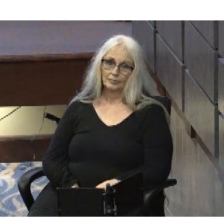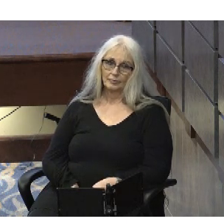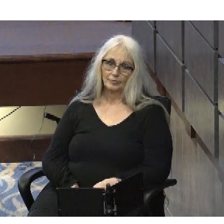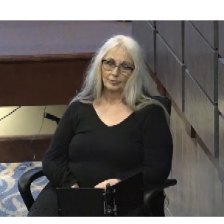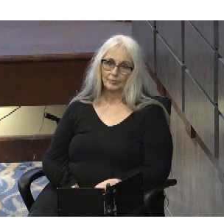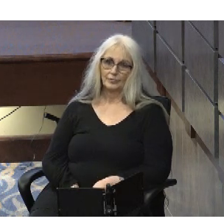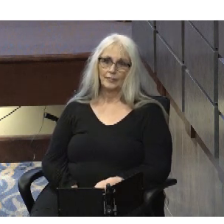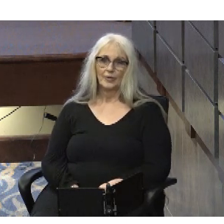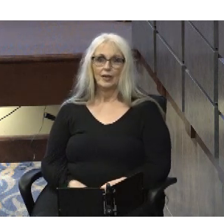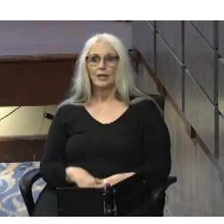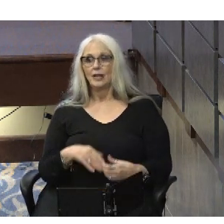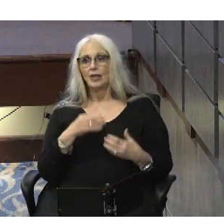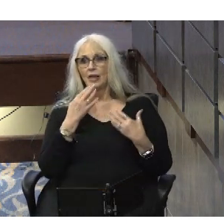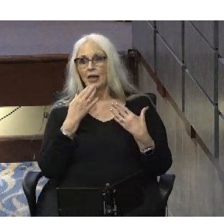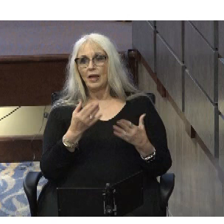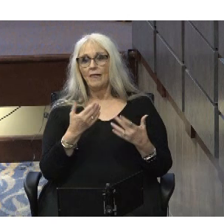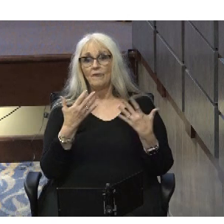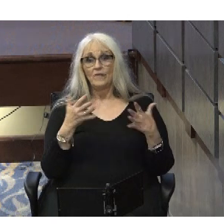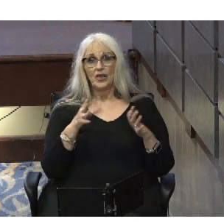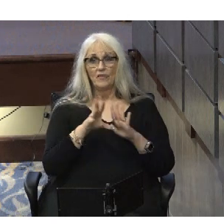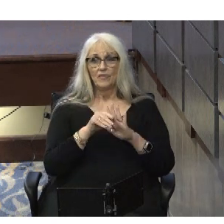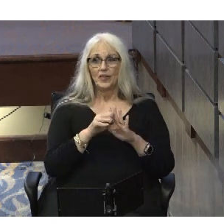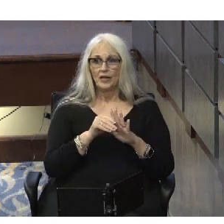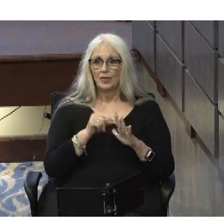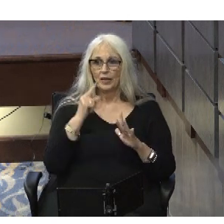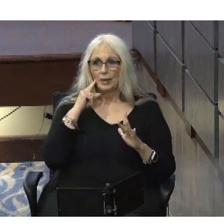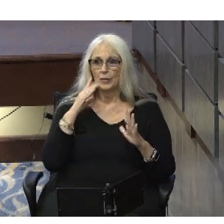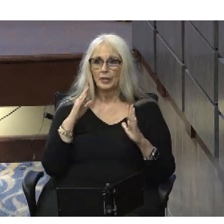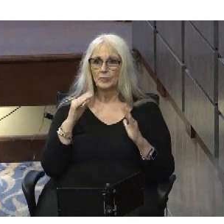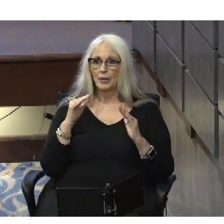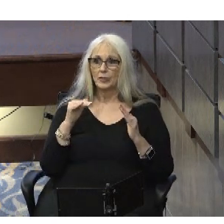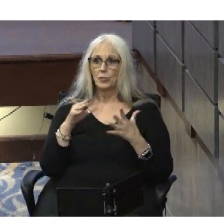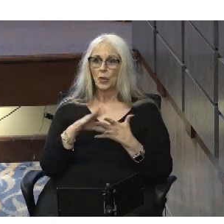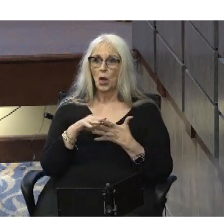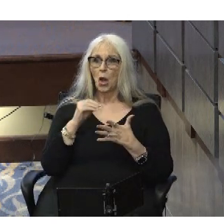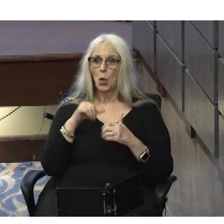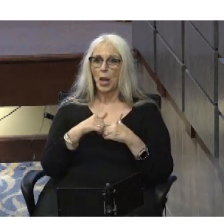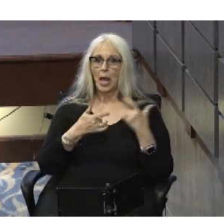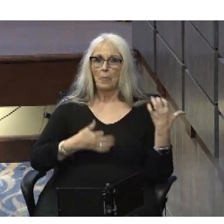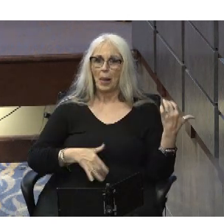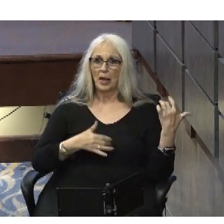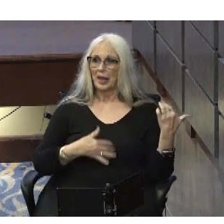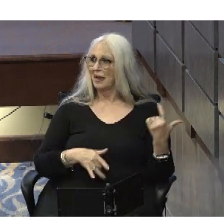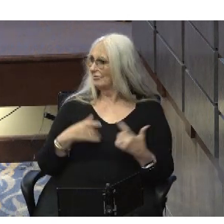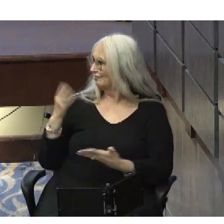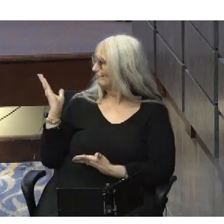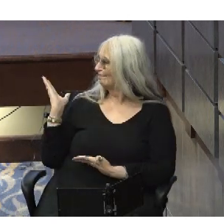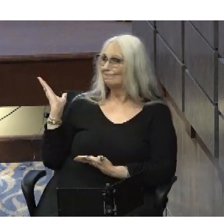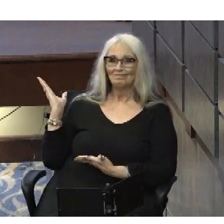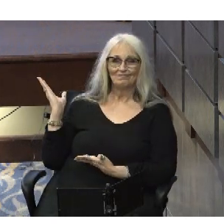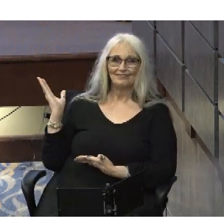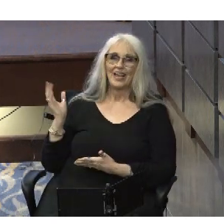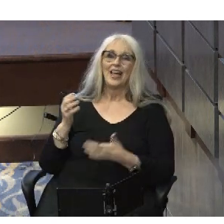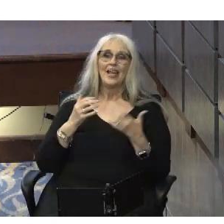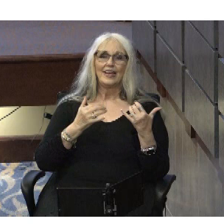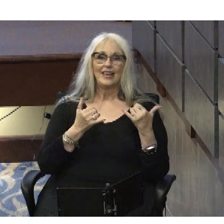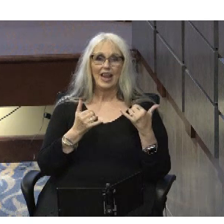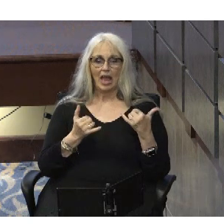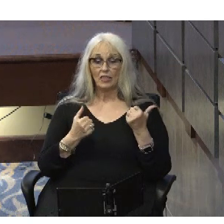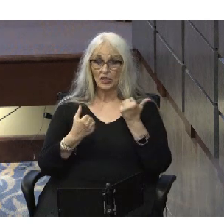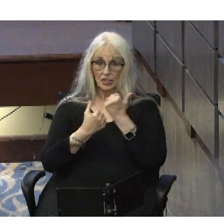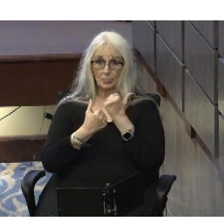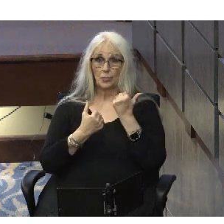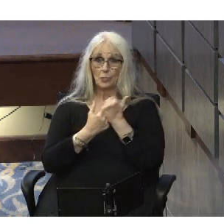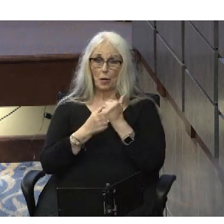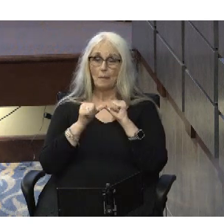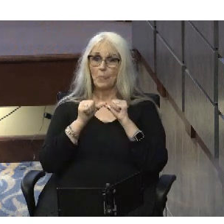Thank you for that. After that video, I fully expect Dr. Doyle to learn how to play the guitar and/or the harmonica. This supportive permanent